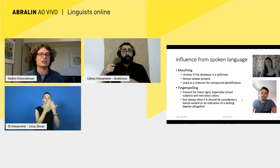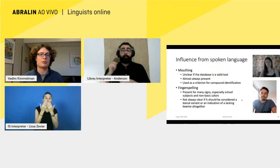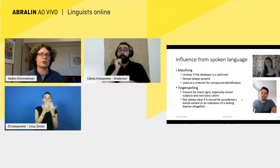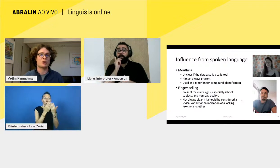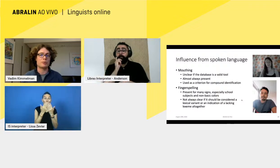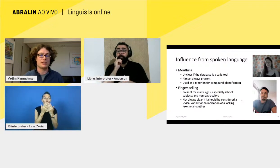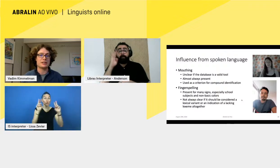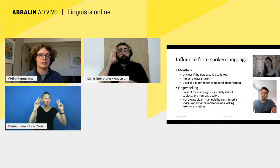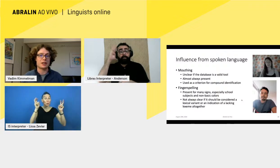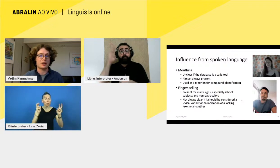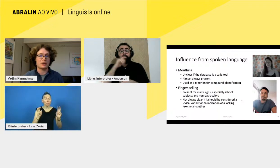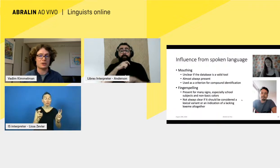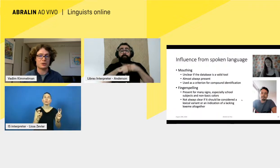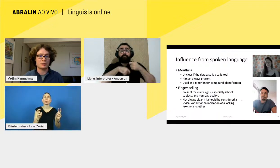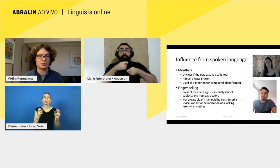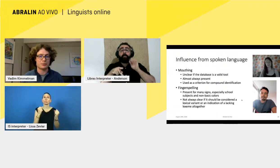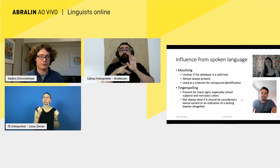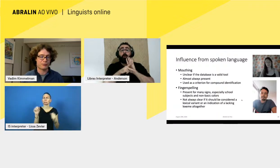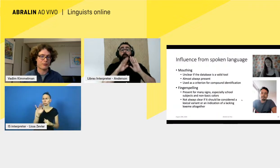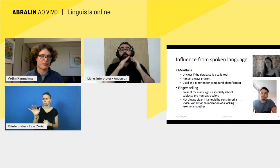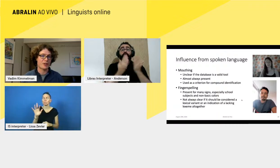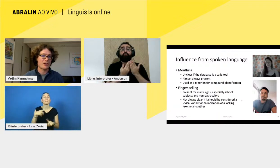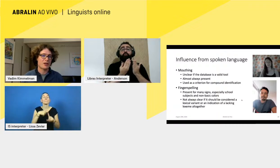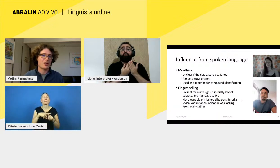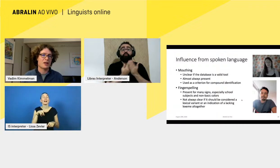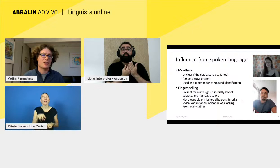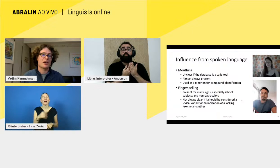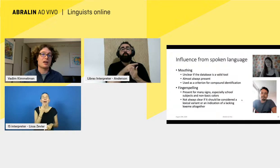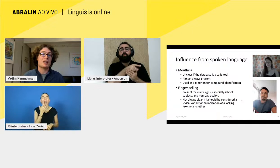and for some non-basic color terms.